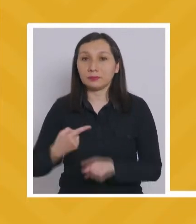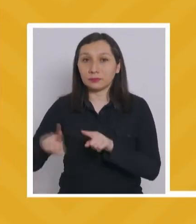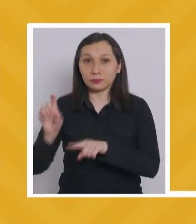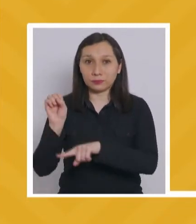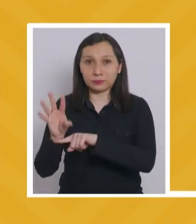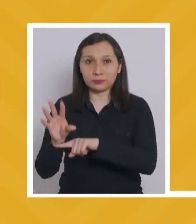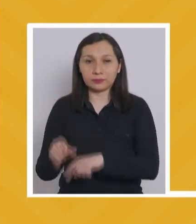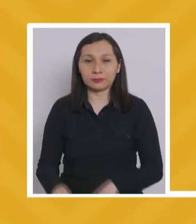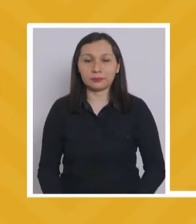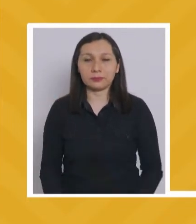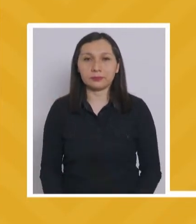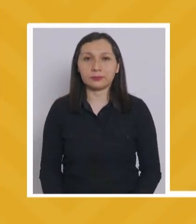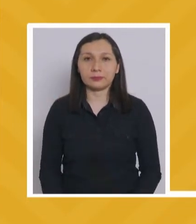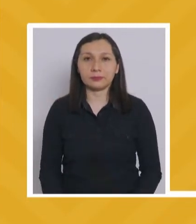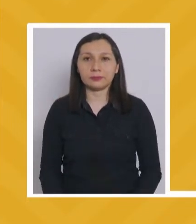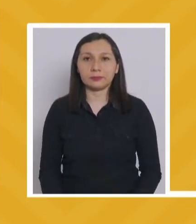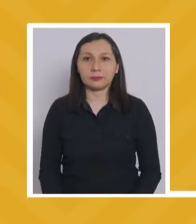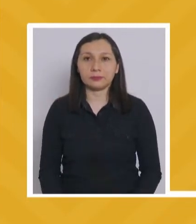important.